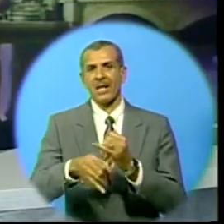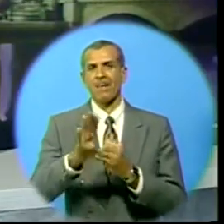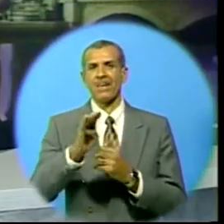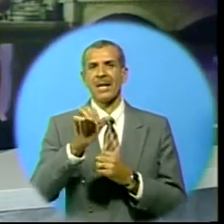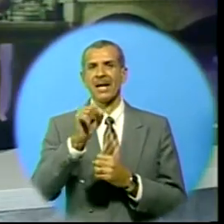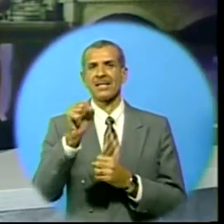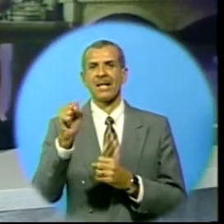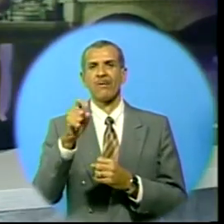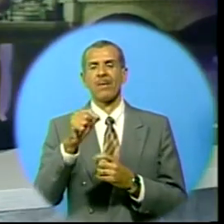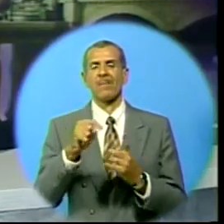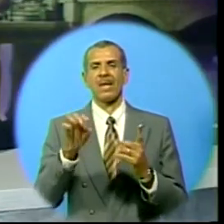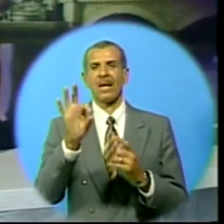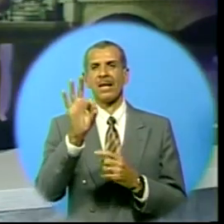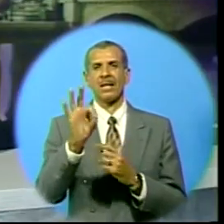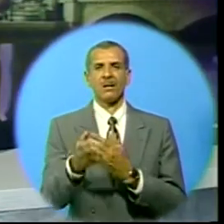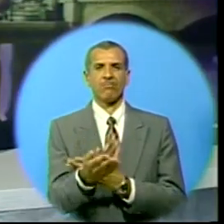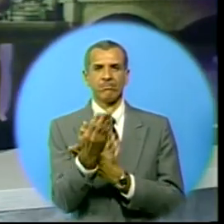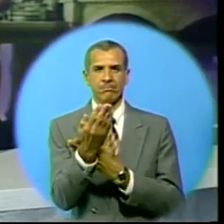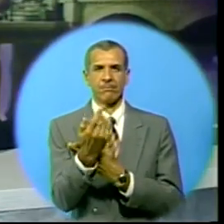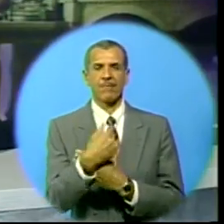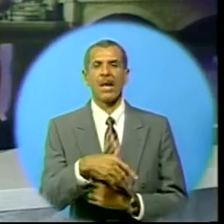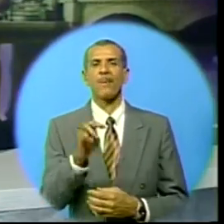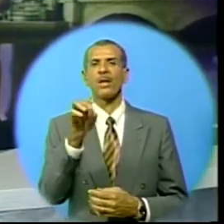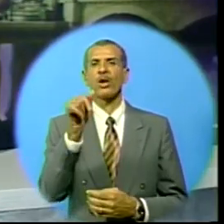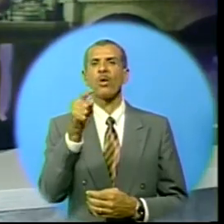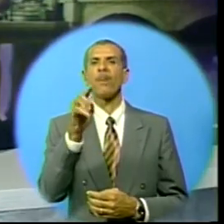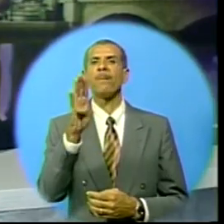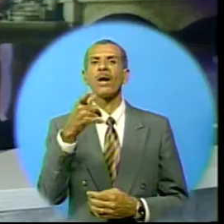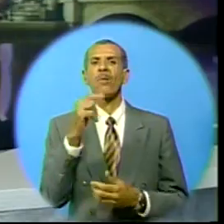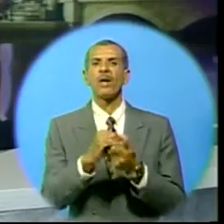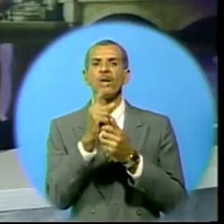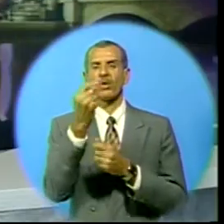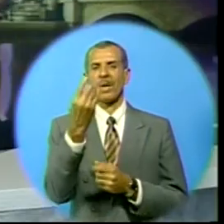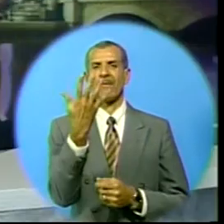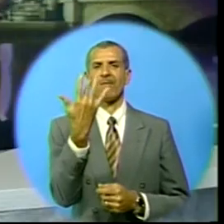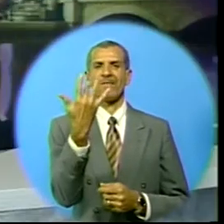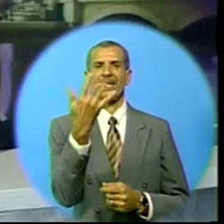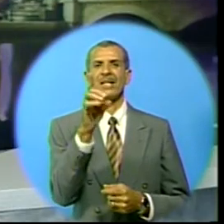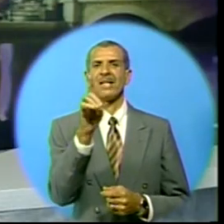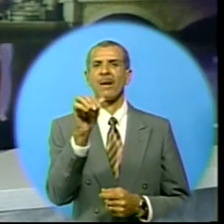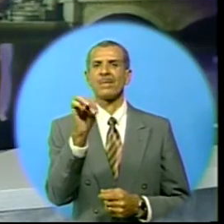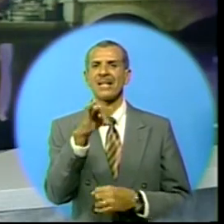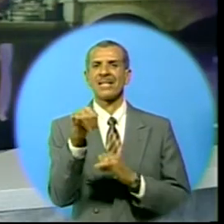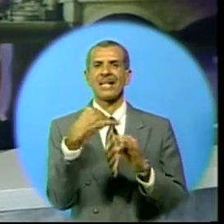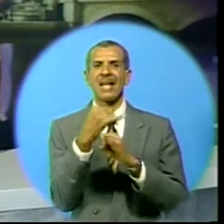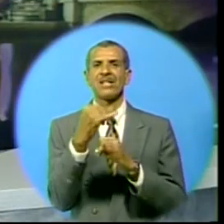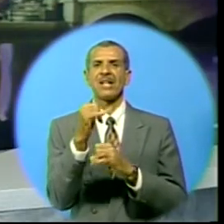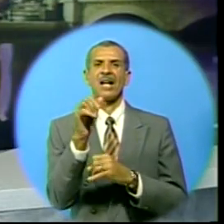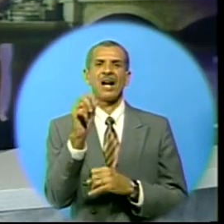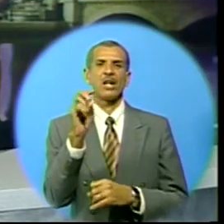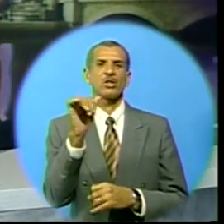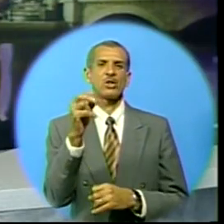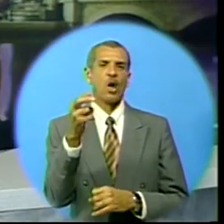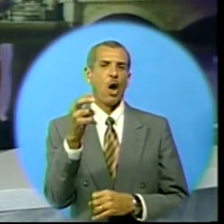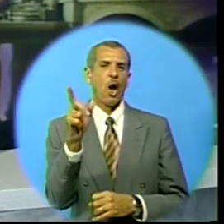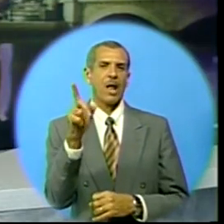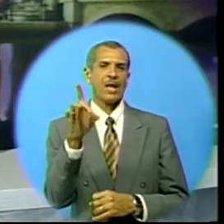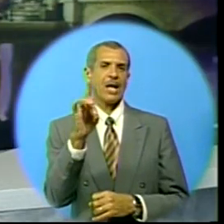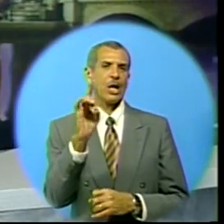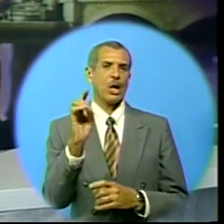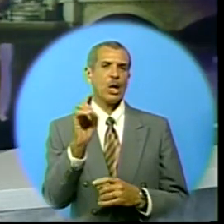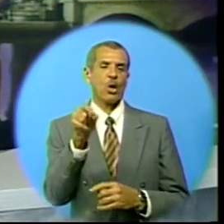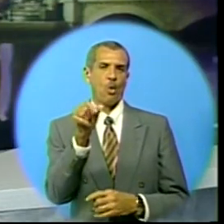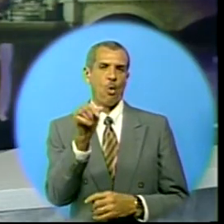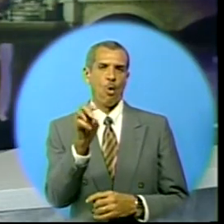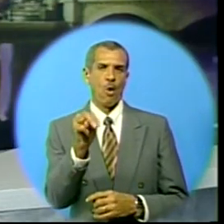9 a.m. Mango Bay have won the 2015 Diamonds International Archers Hall 8-goal Barbados